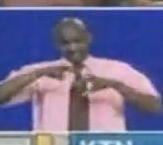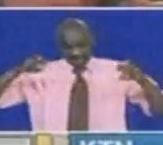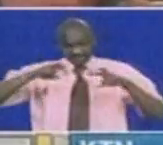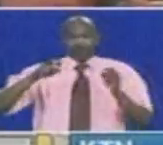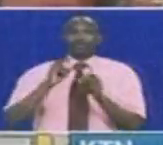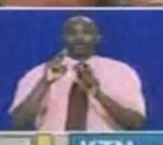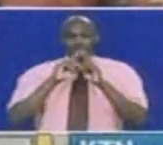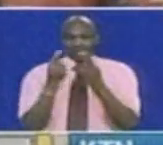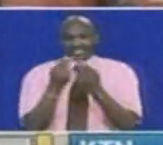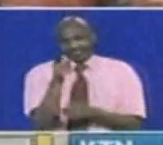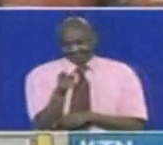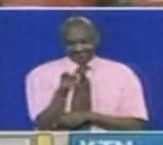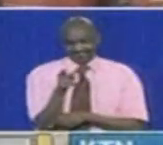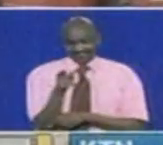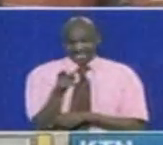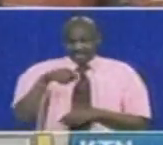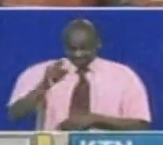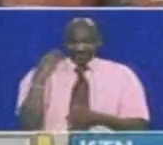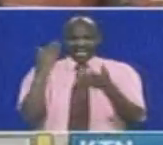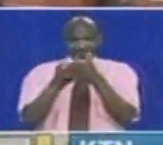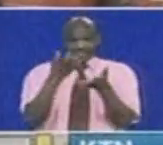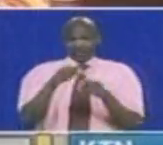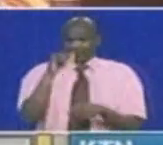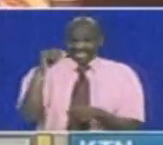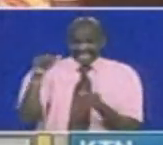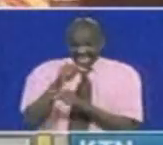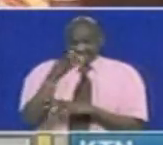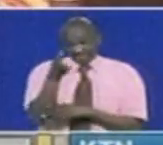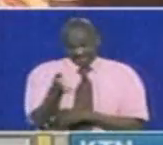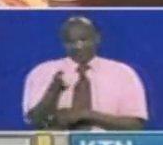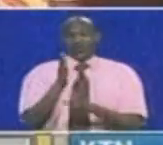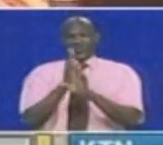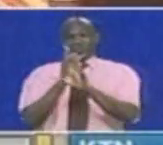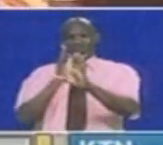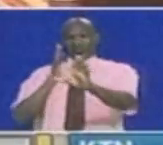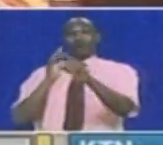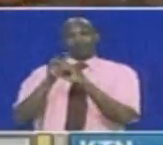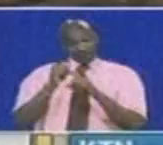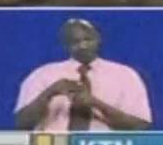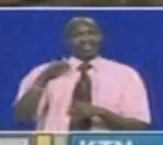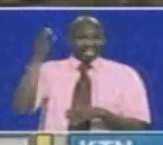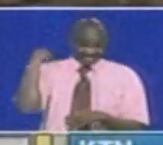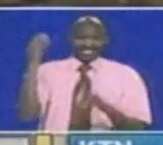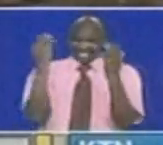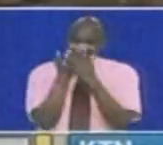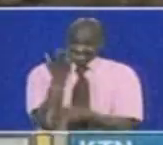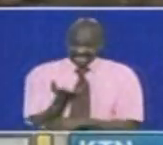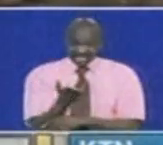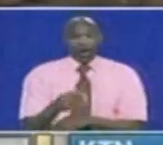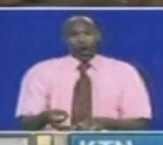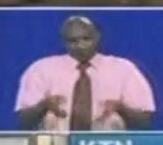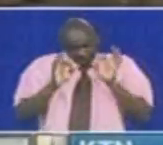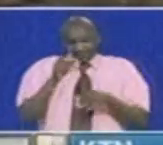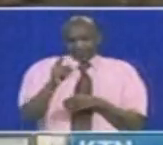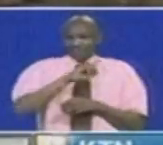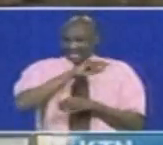unit. They would arrive to find vehicles that had been on the queue since the previous night. Officers from the National